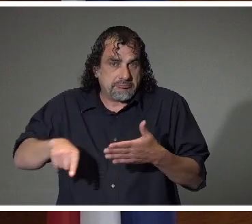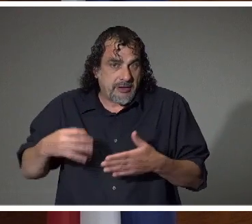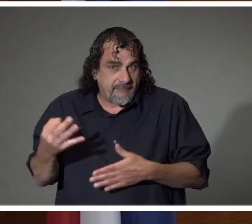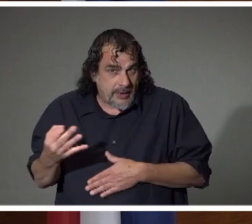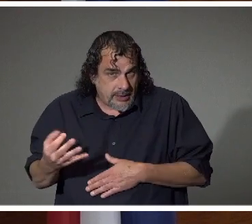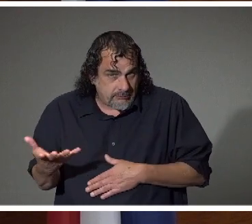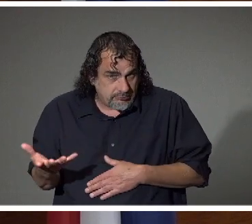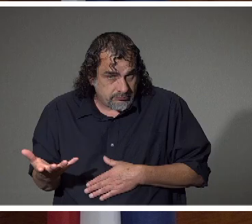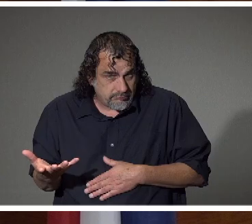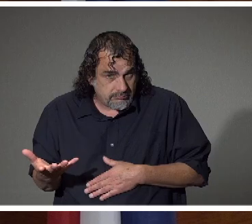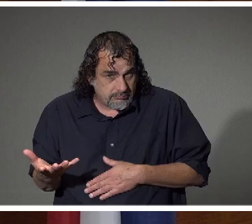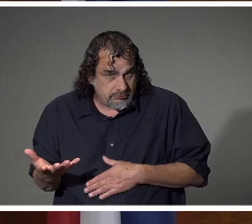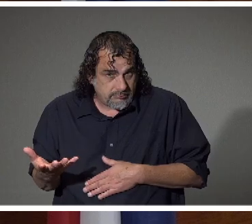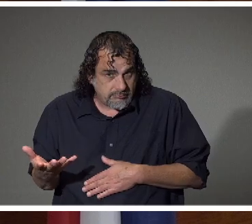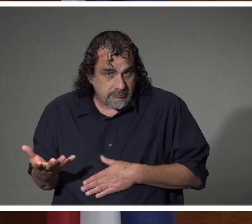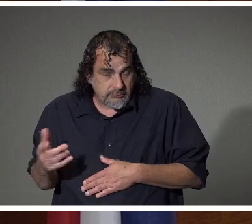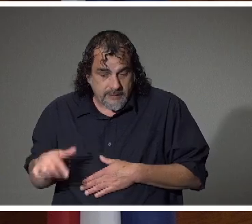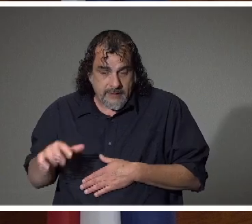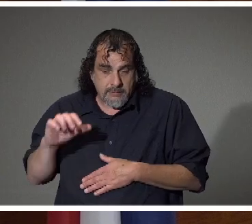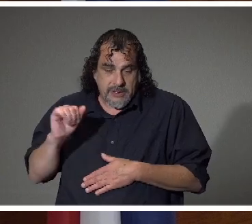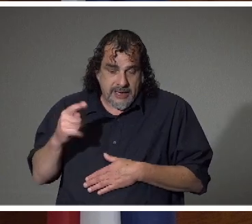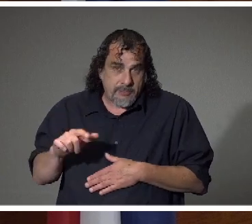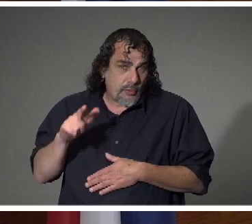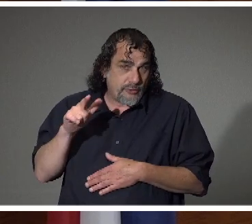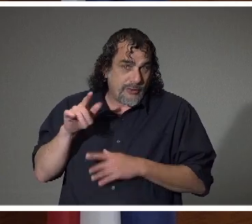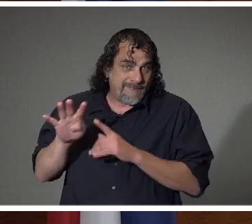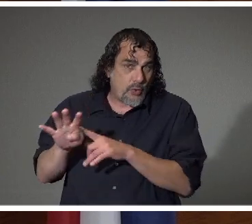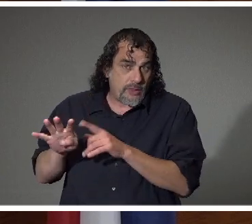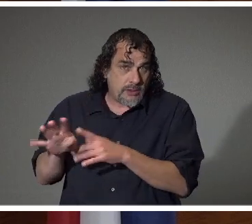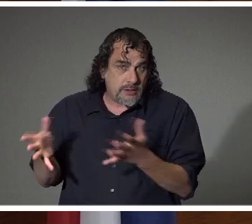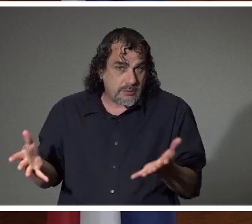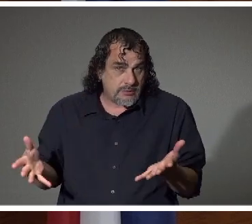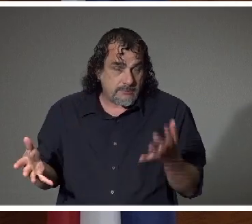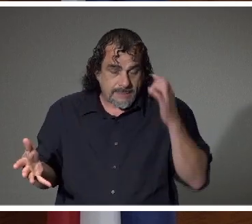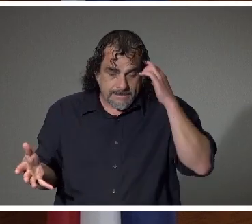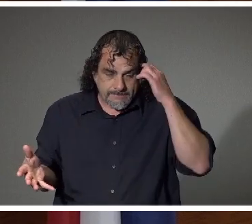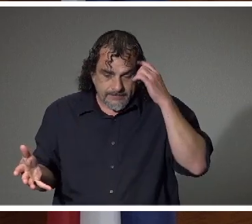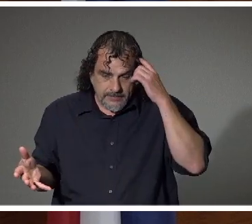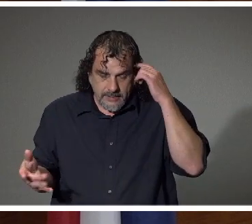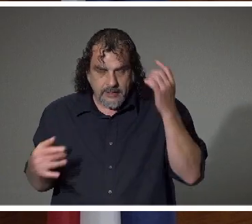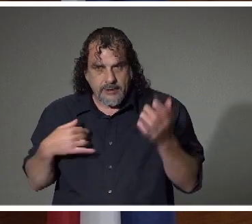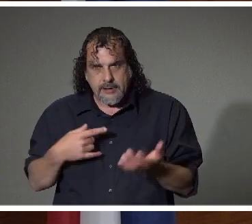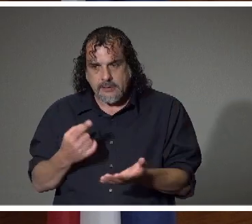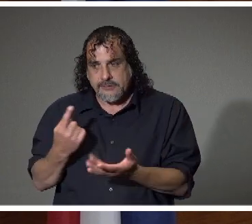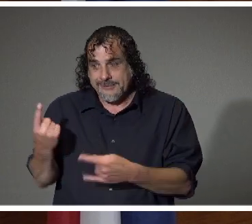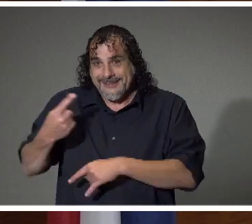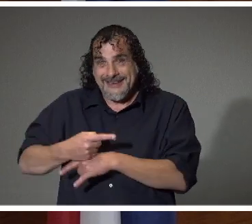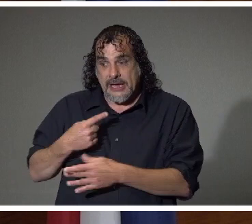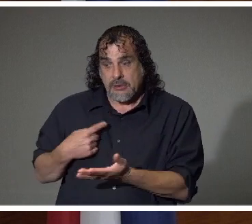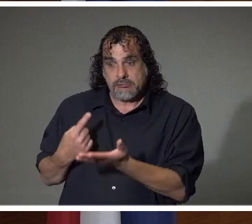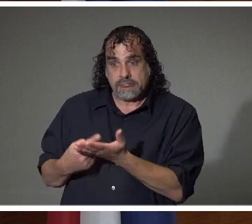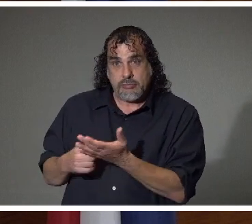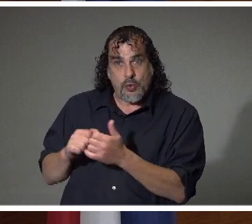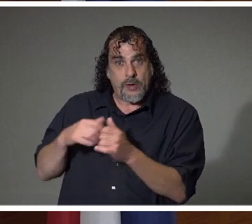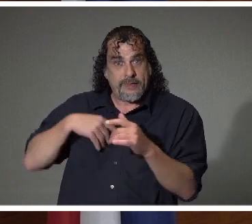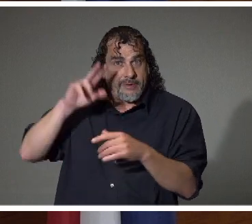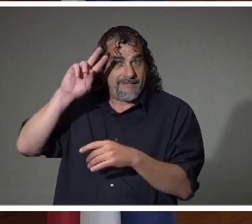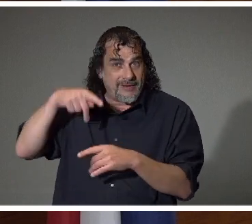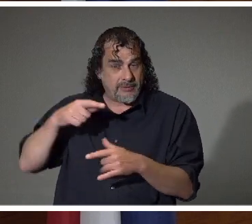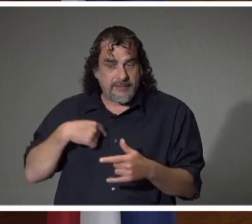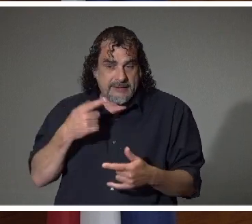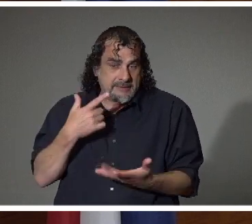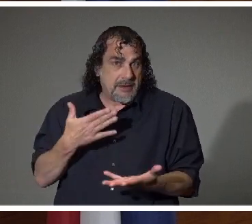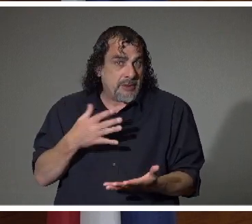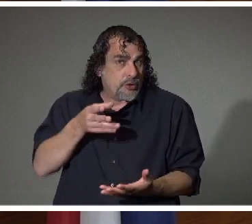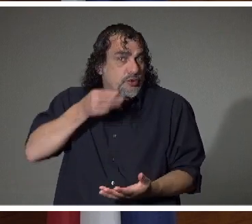week, which would be April the 24th. And then there was some conversations earlier today on our call with the Vice President that it may come sooner